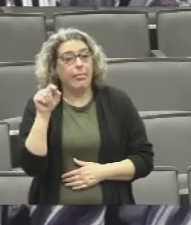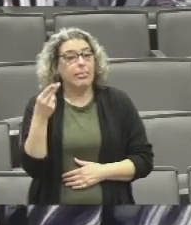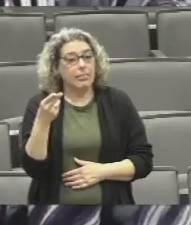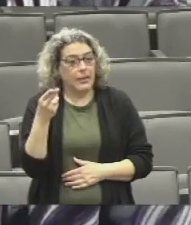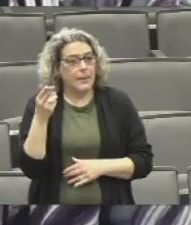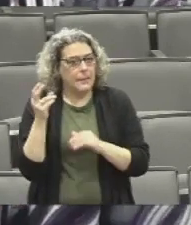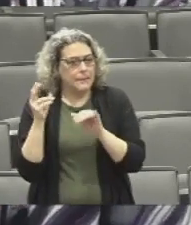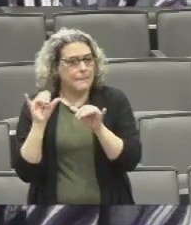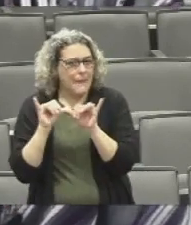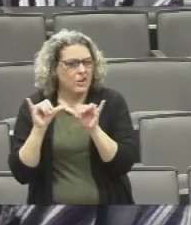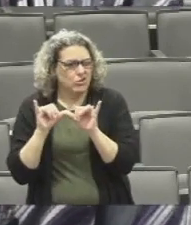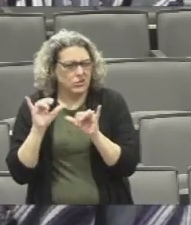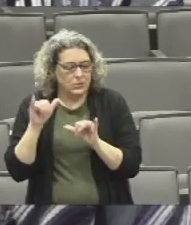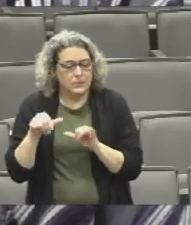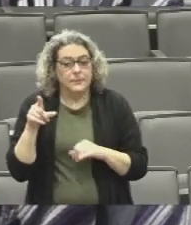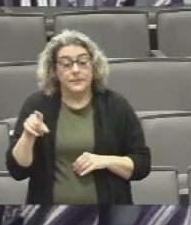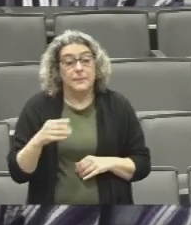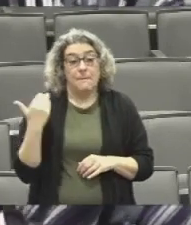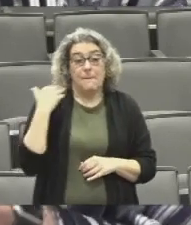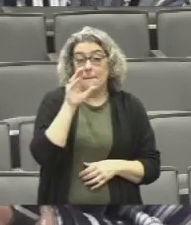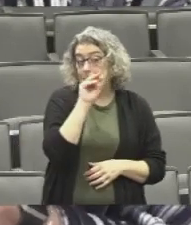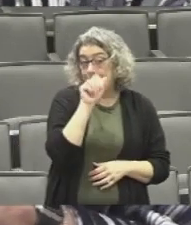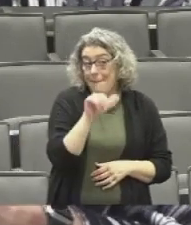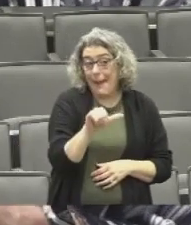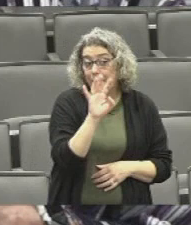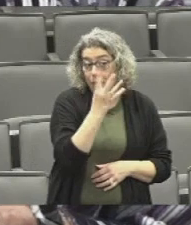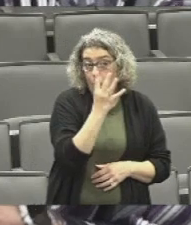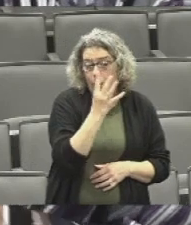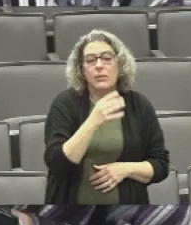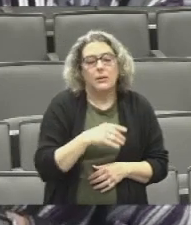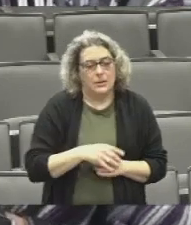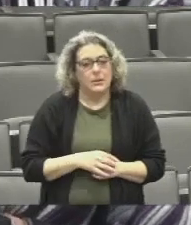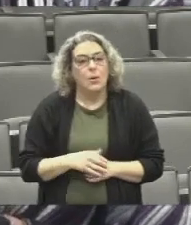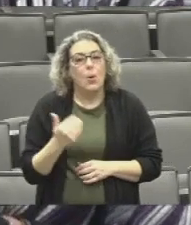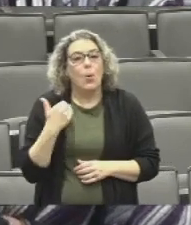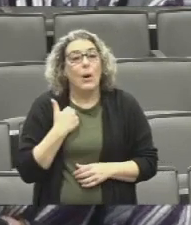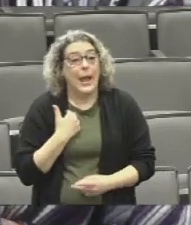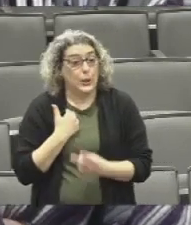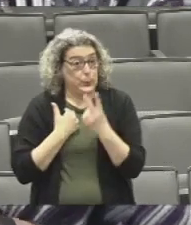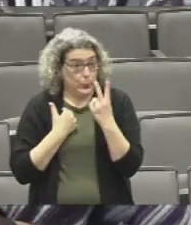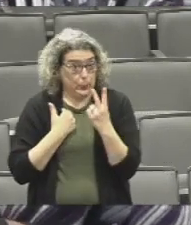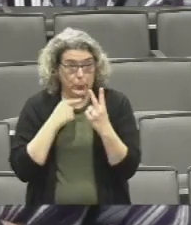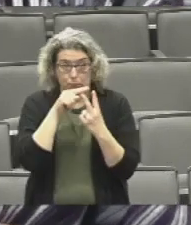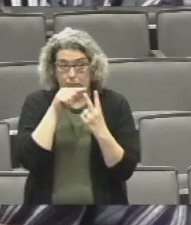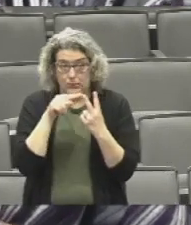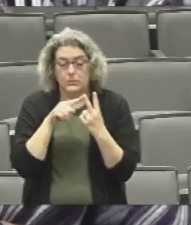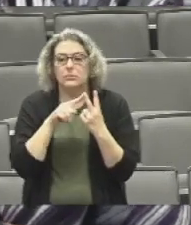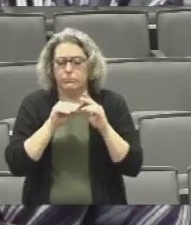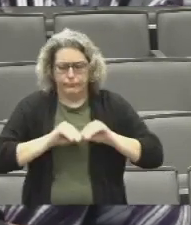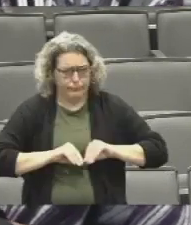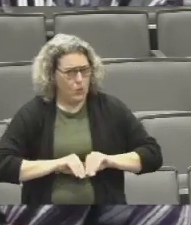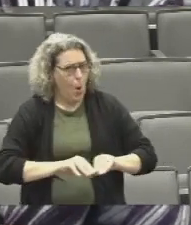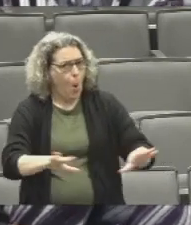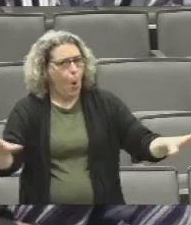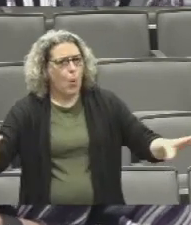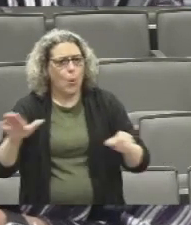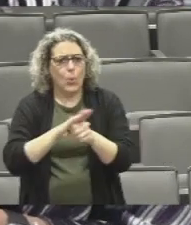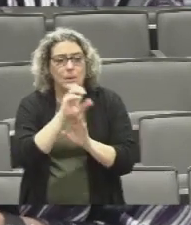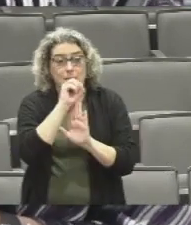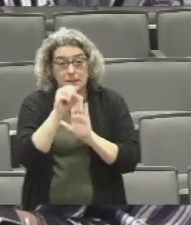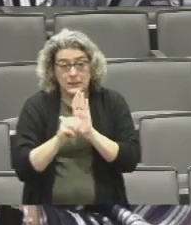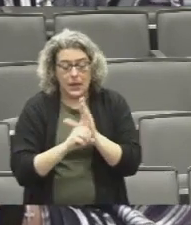on May 4th, we had two of them that are statewide, which are that